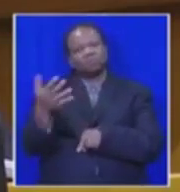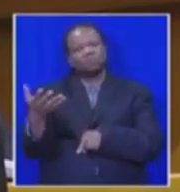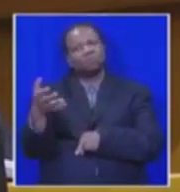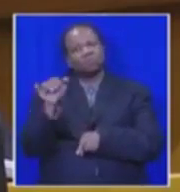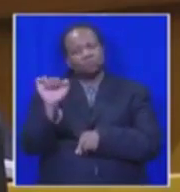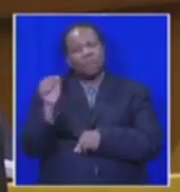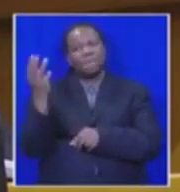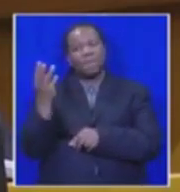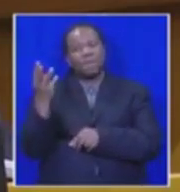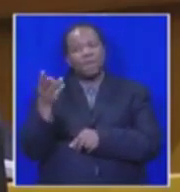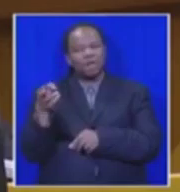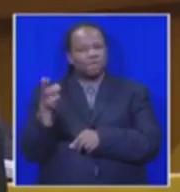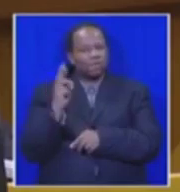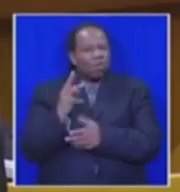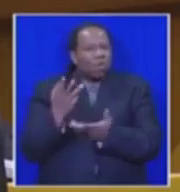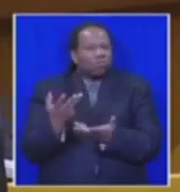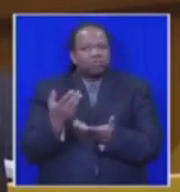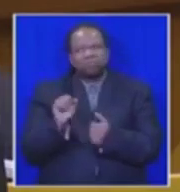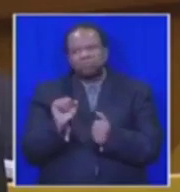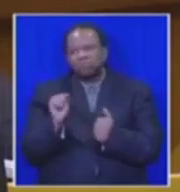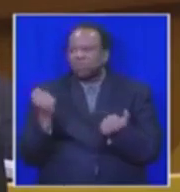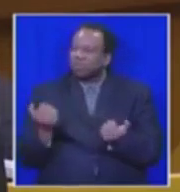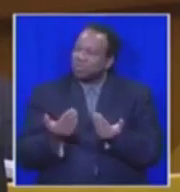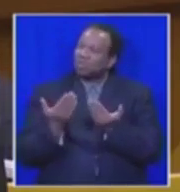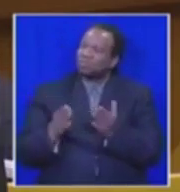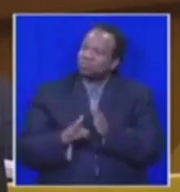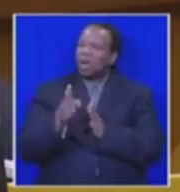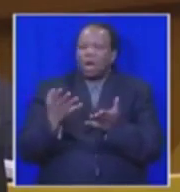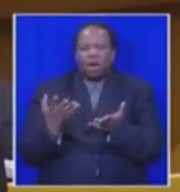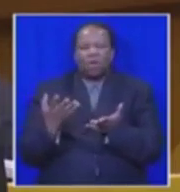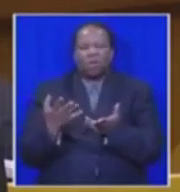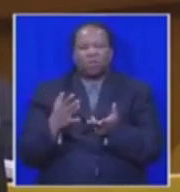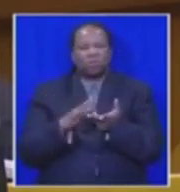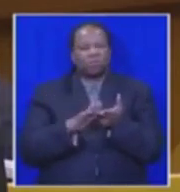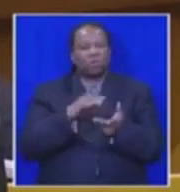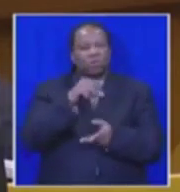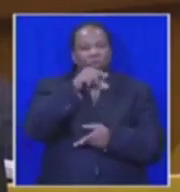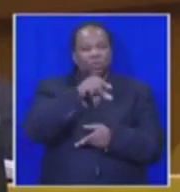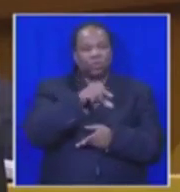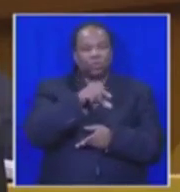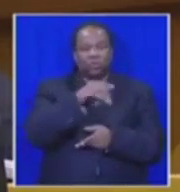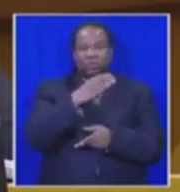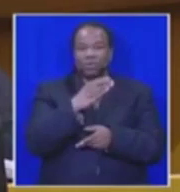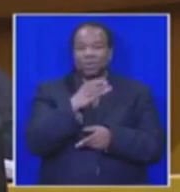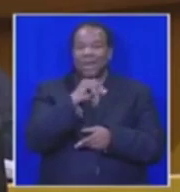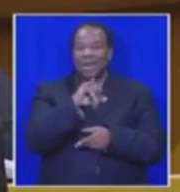improve services. The GCIS also organizes